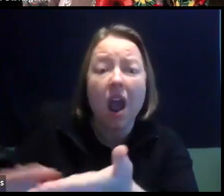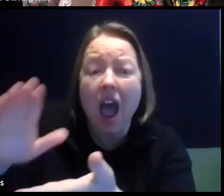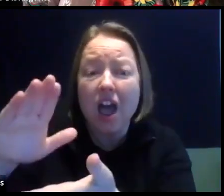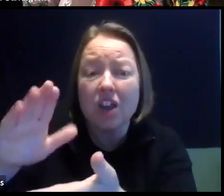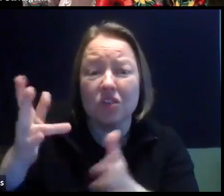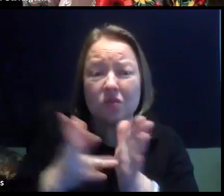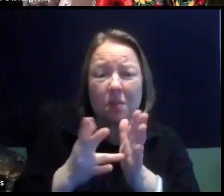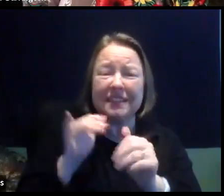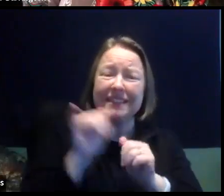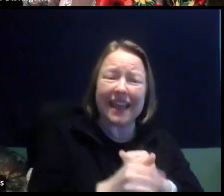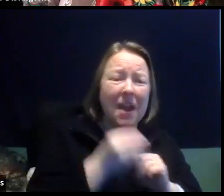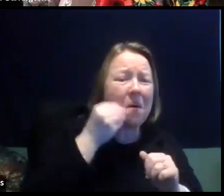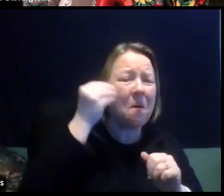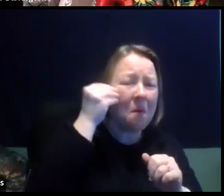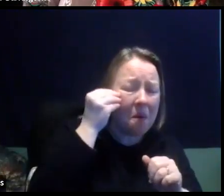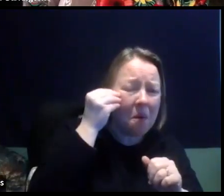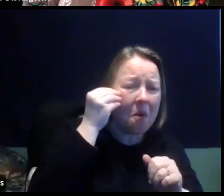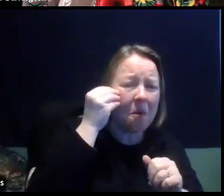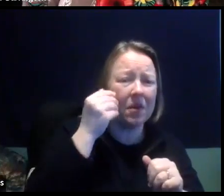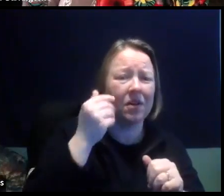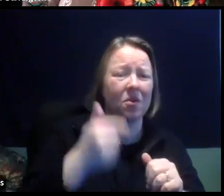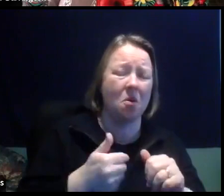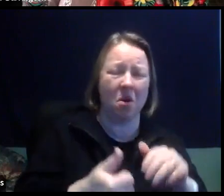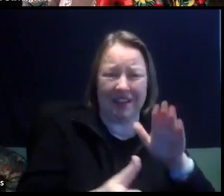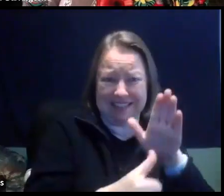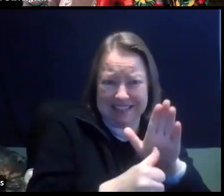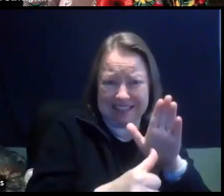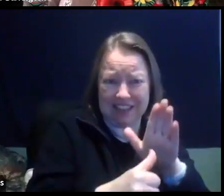transition was different, or seniors weren't having